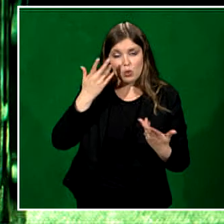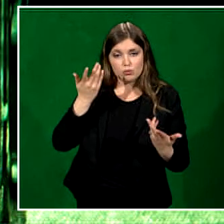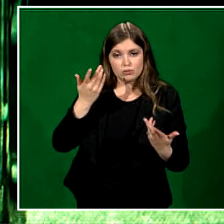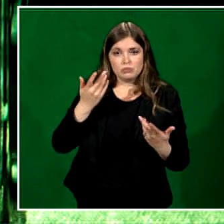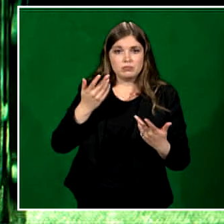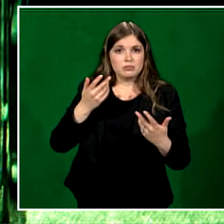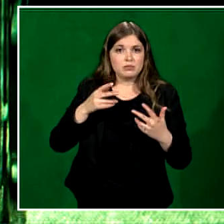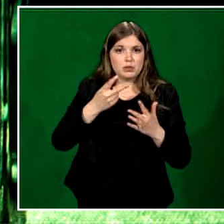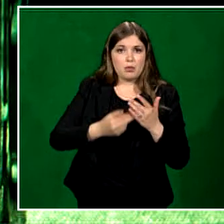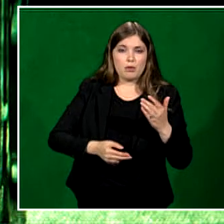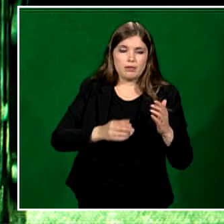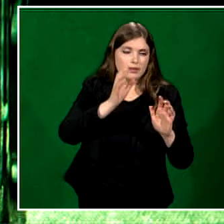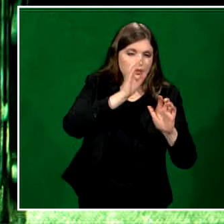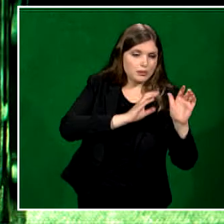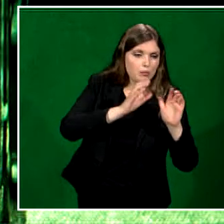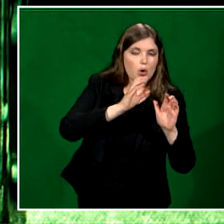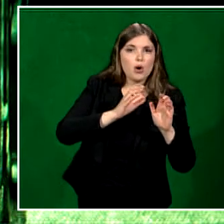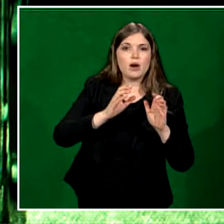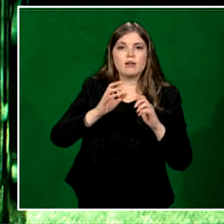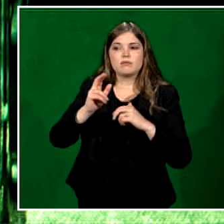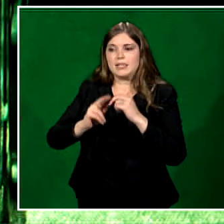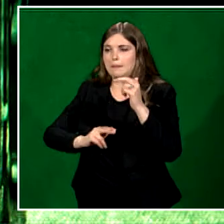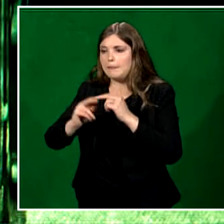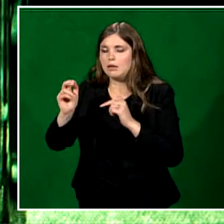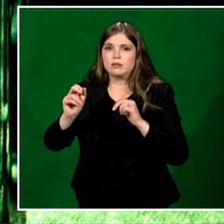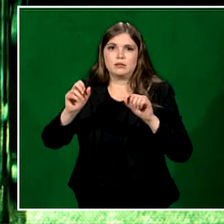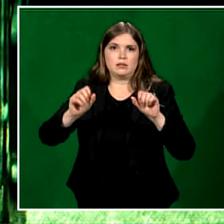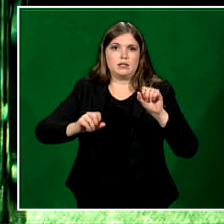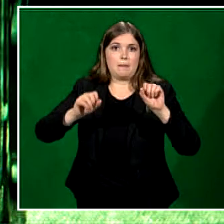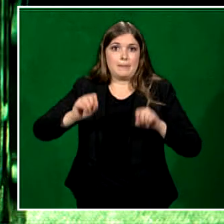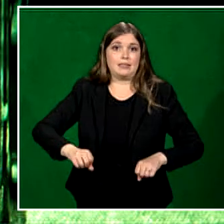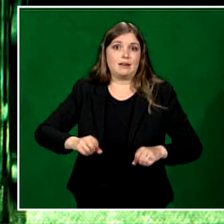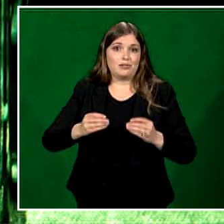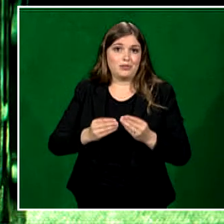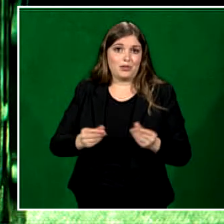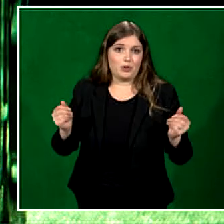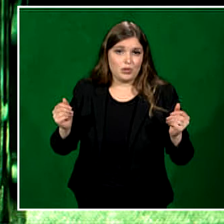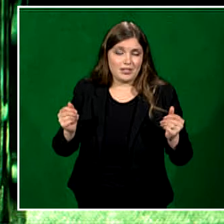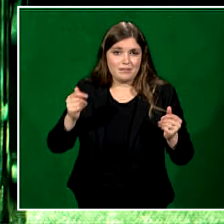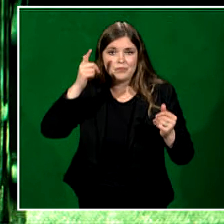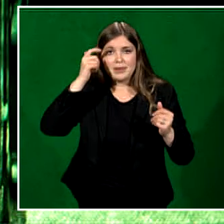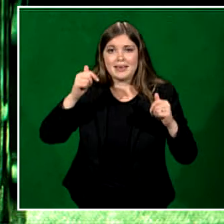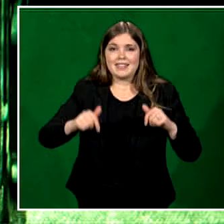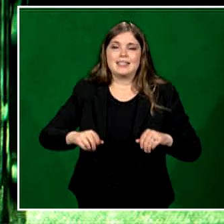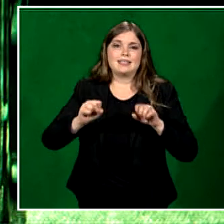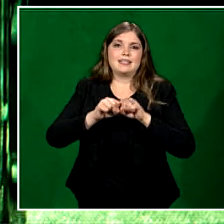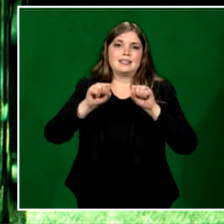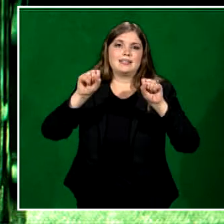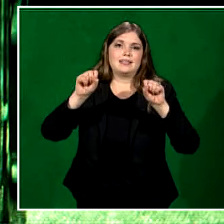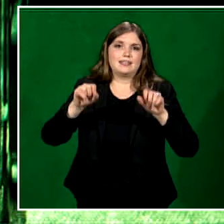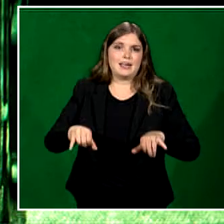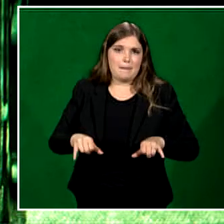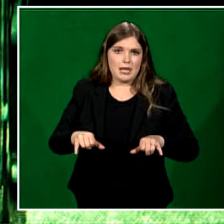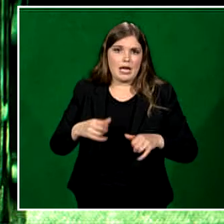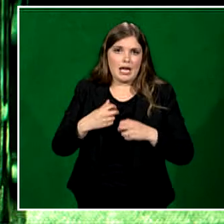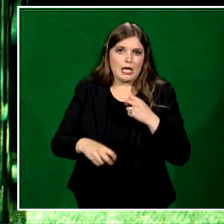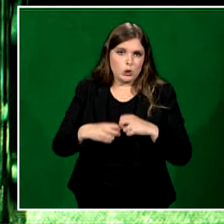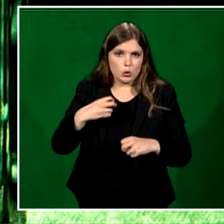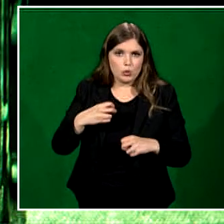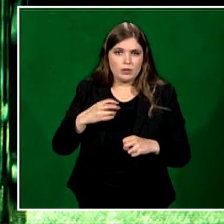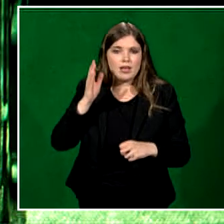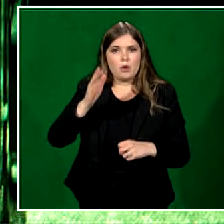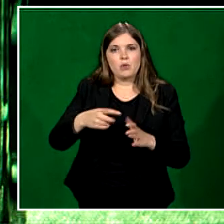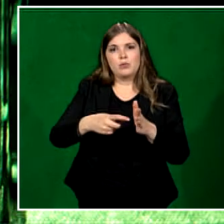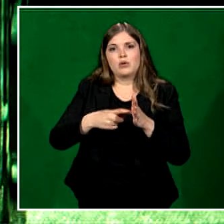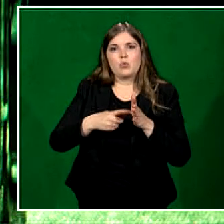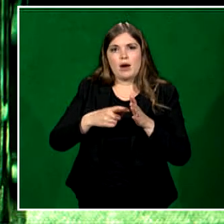both explore and build out a potential solution, because this is a very much a systemic issue that will require